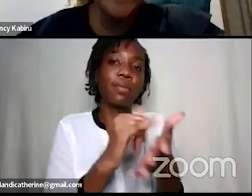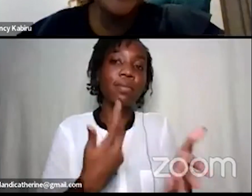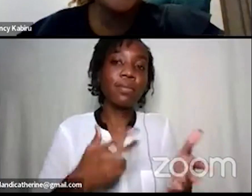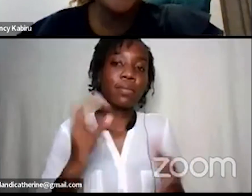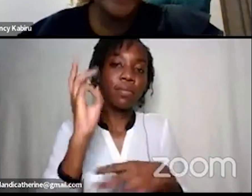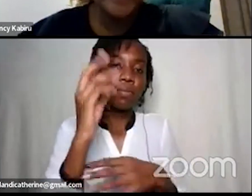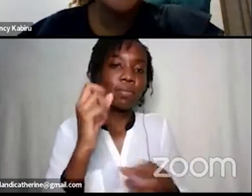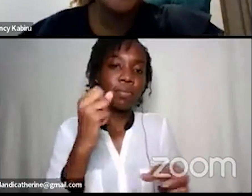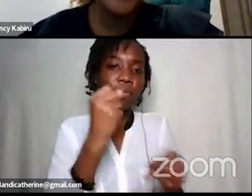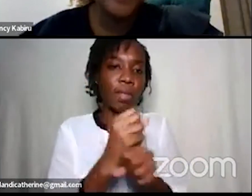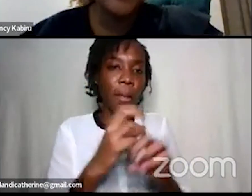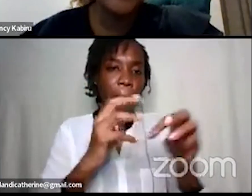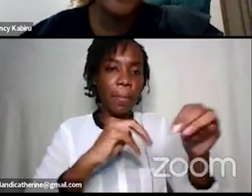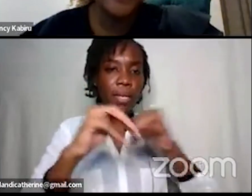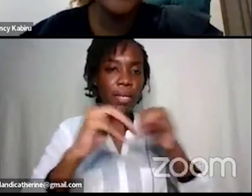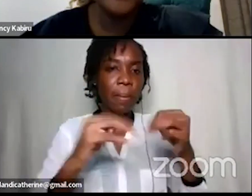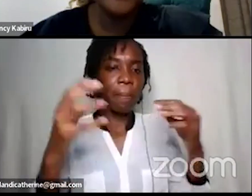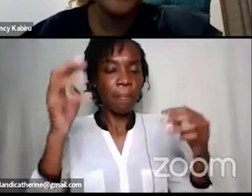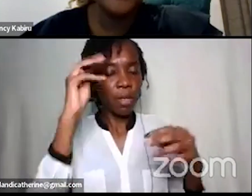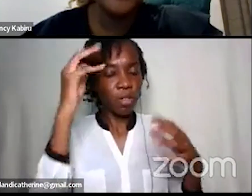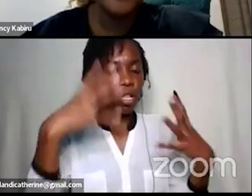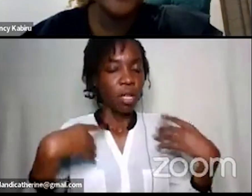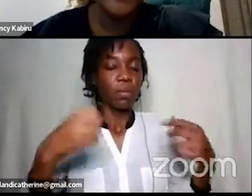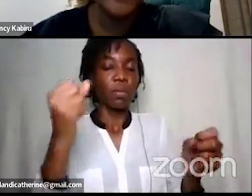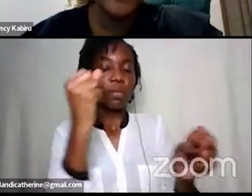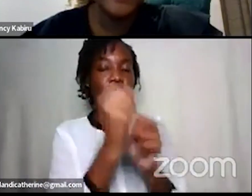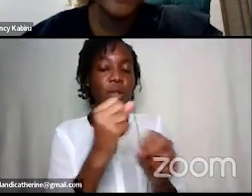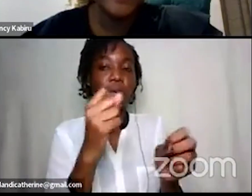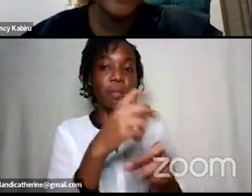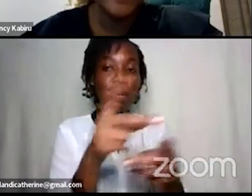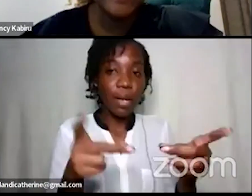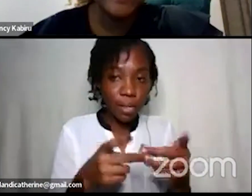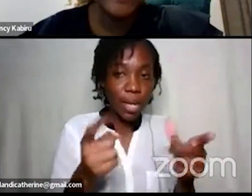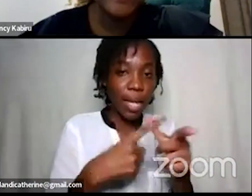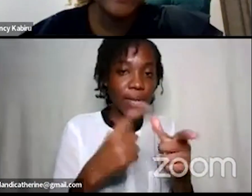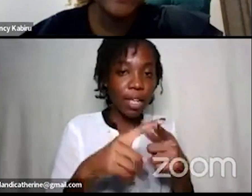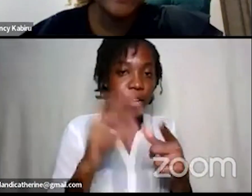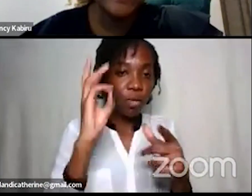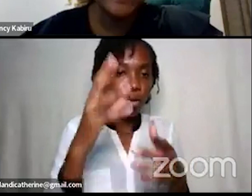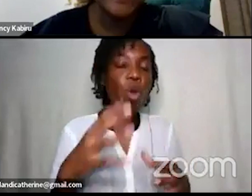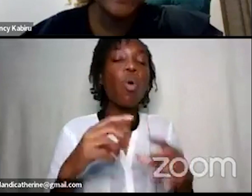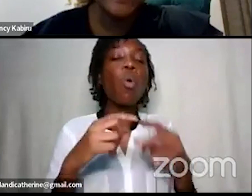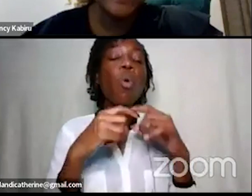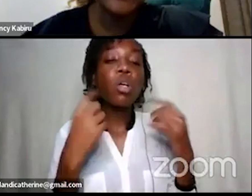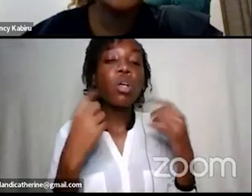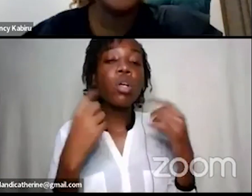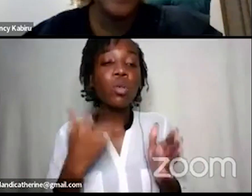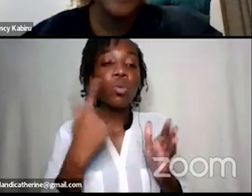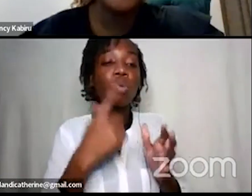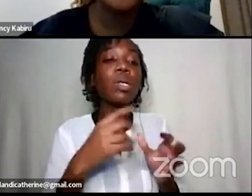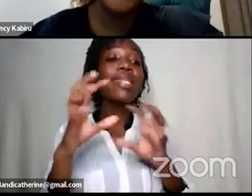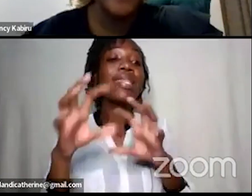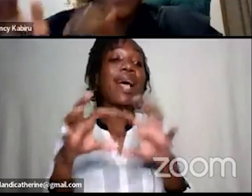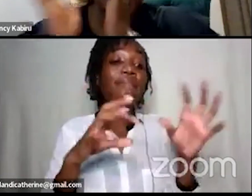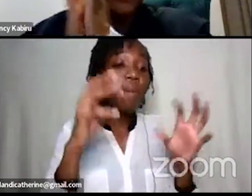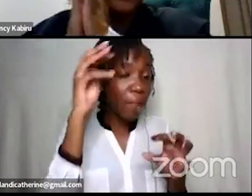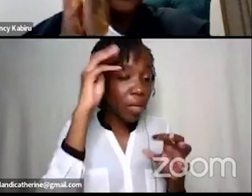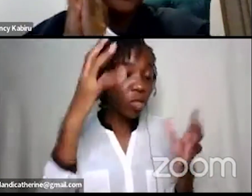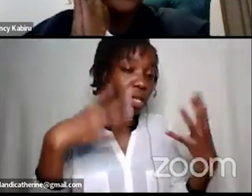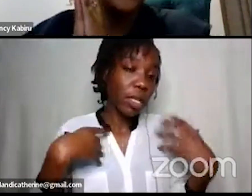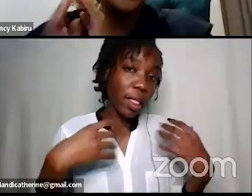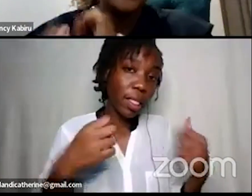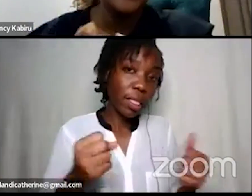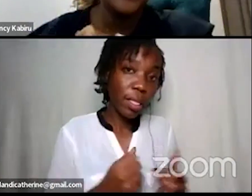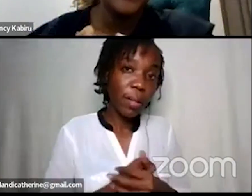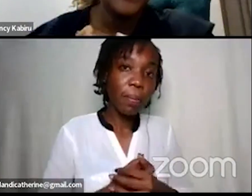managing mental health in the workplace. And after that, we are also hoping to host somebody who actually suffers mental health, mental